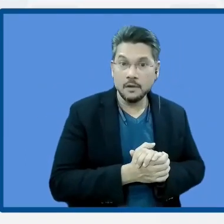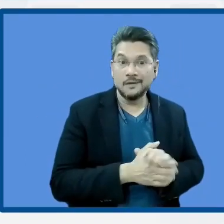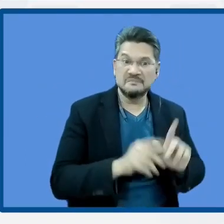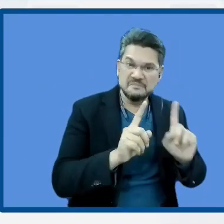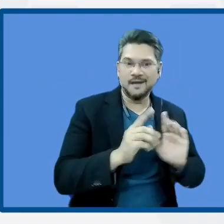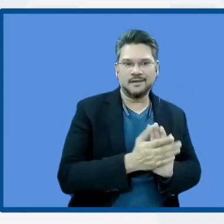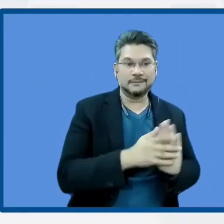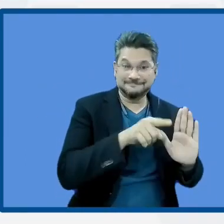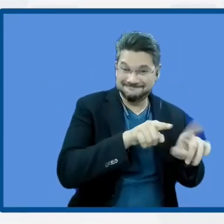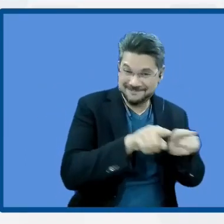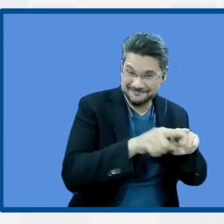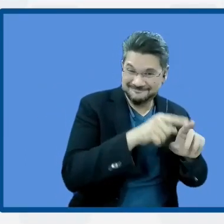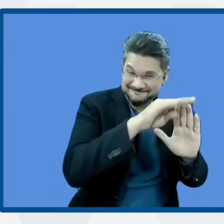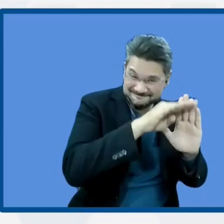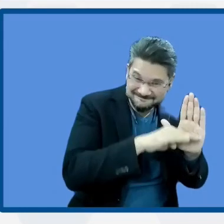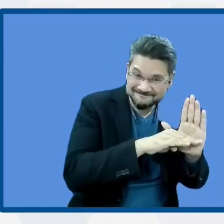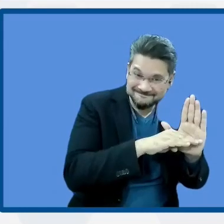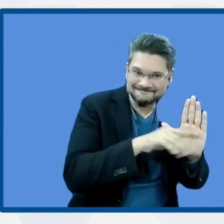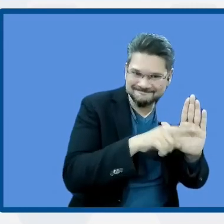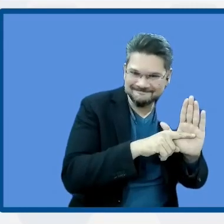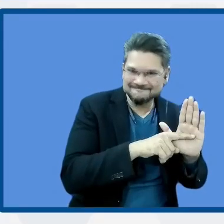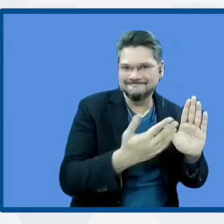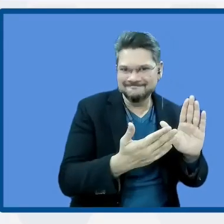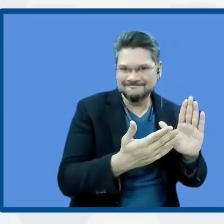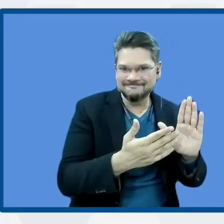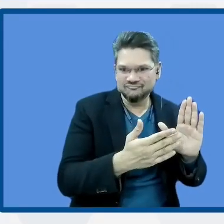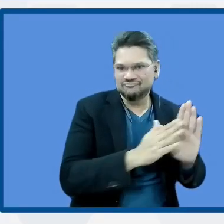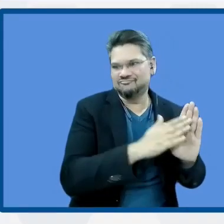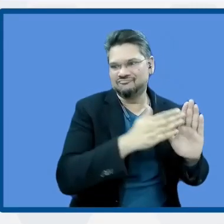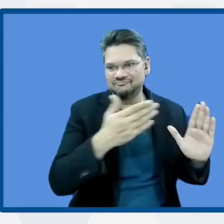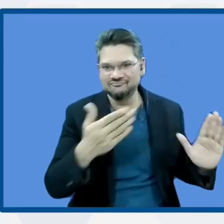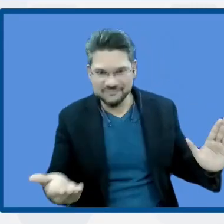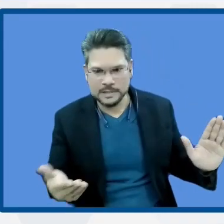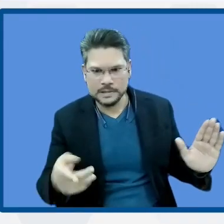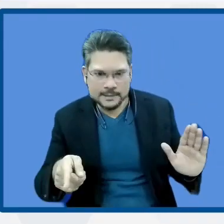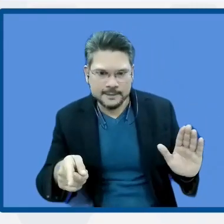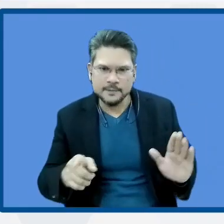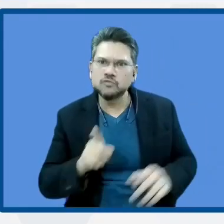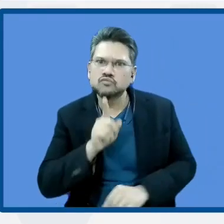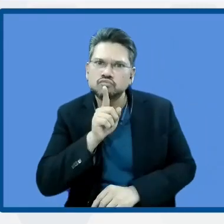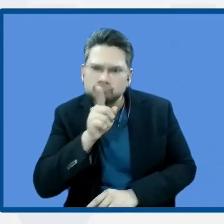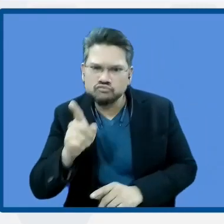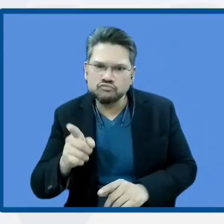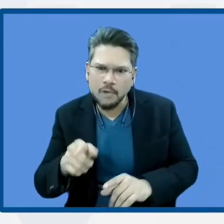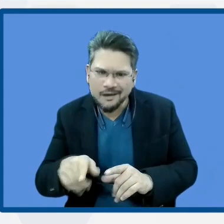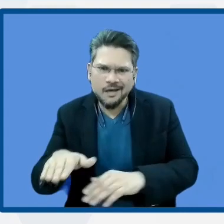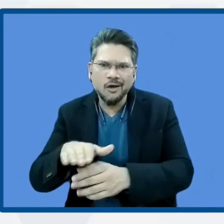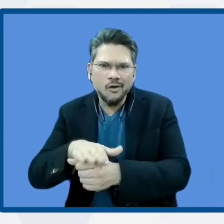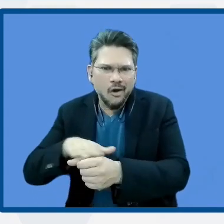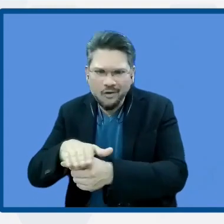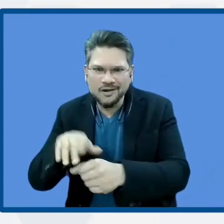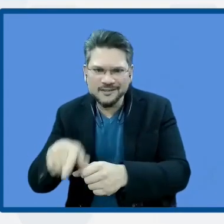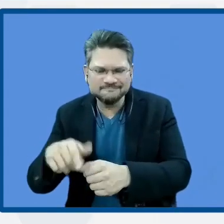aspects faces a reality, especially in the local governments, not much in